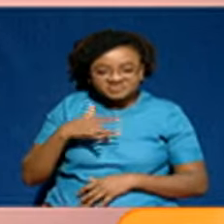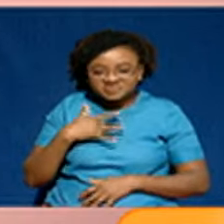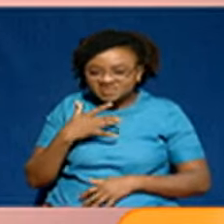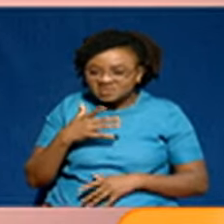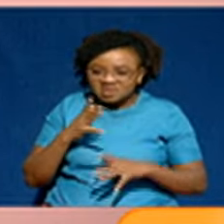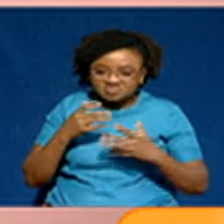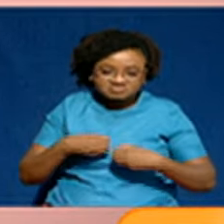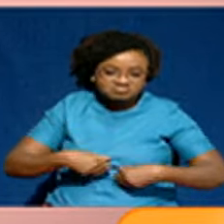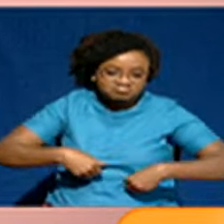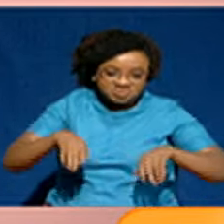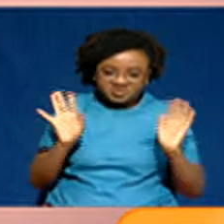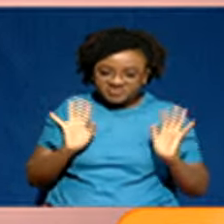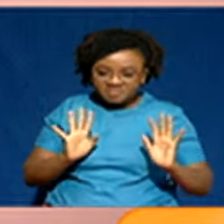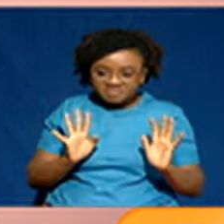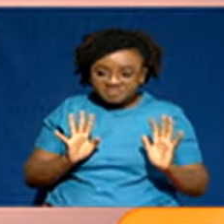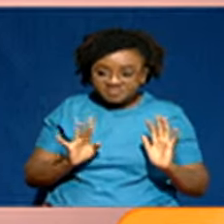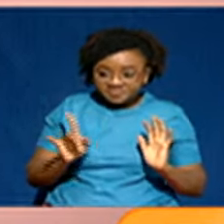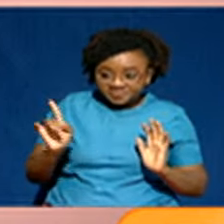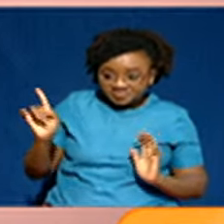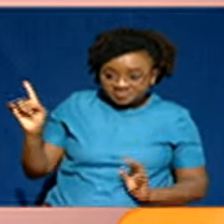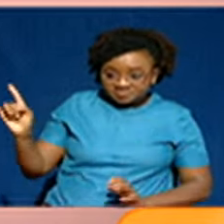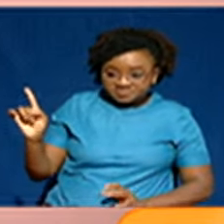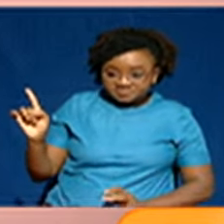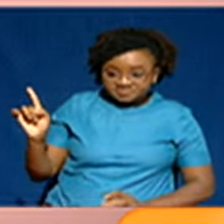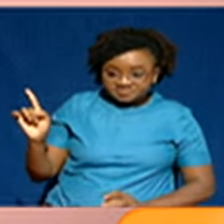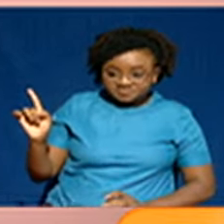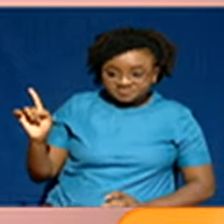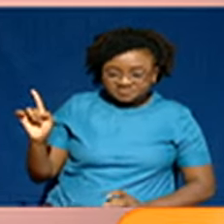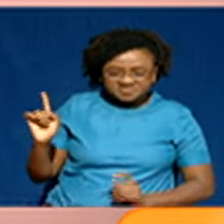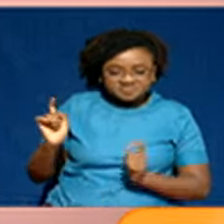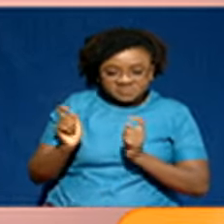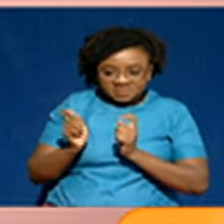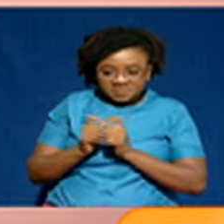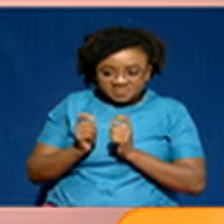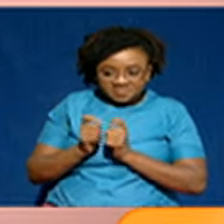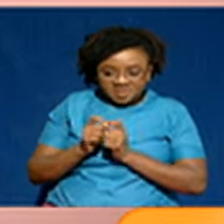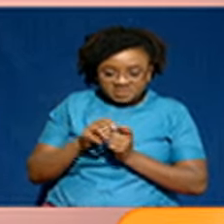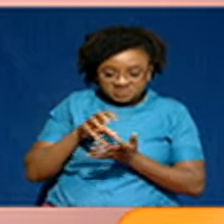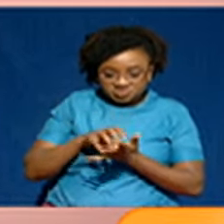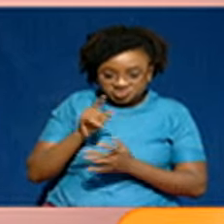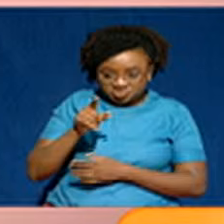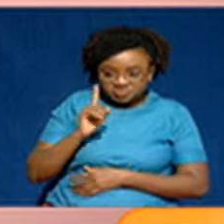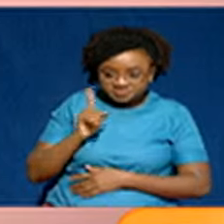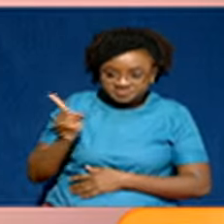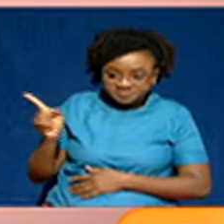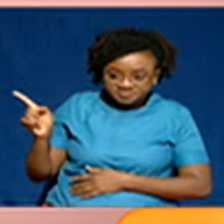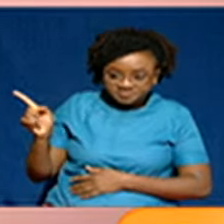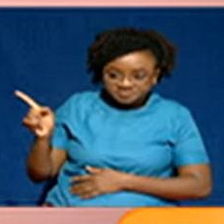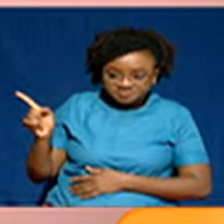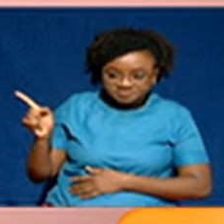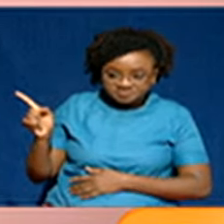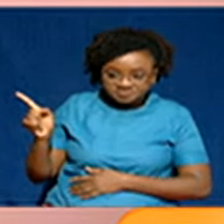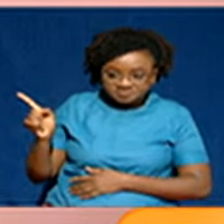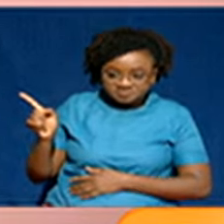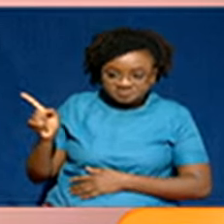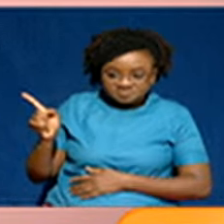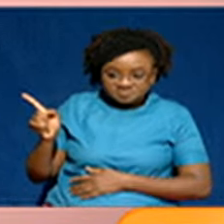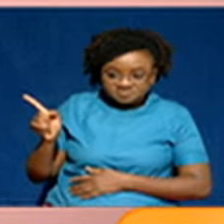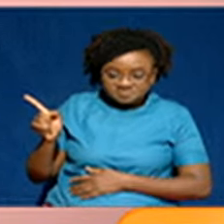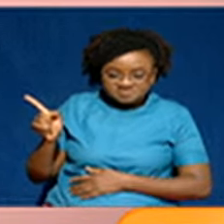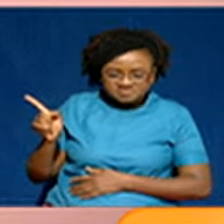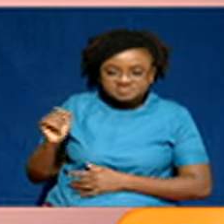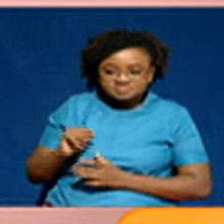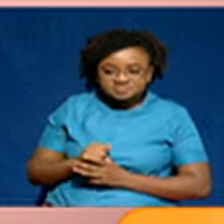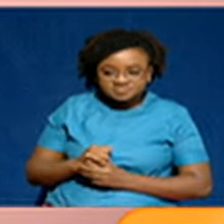out. Endometriosis is a chronic and often painful condition in which tissue similar to the lining of the uterus, called